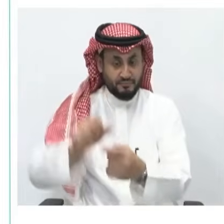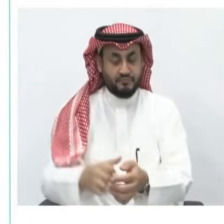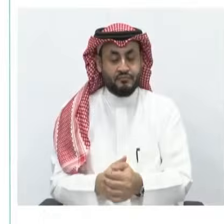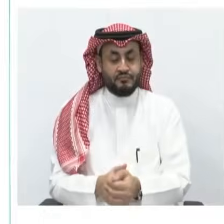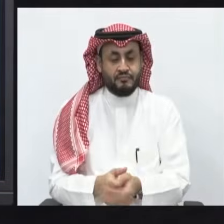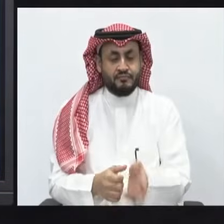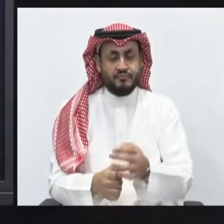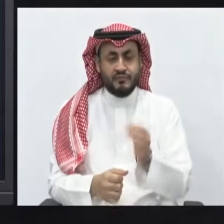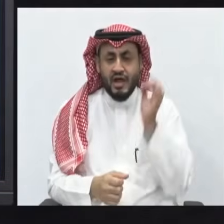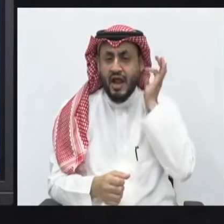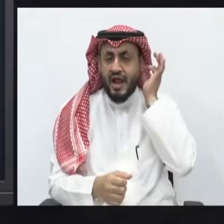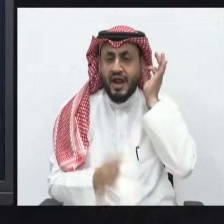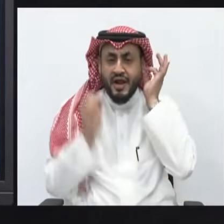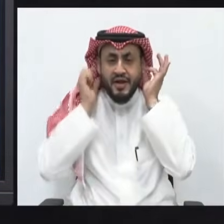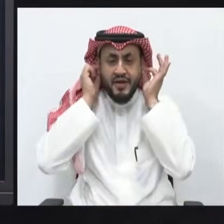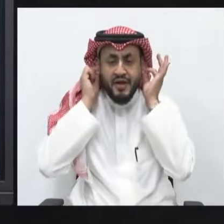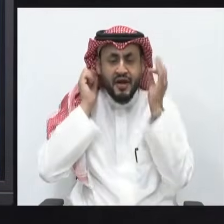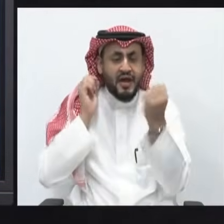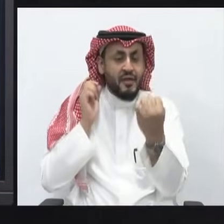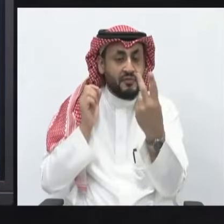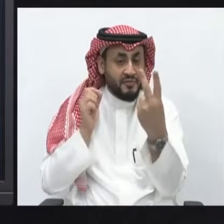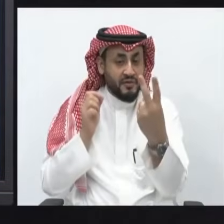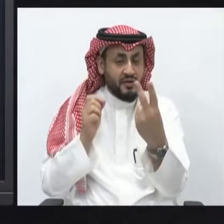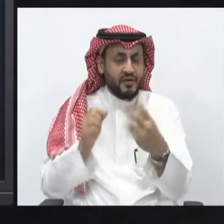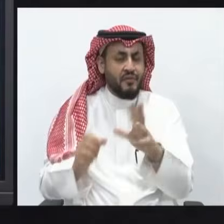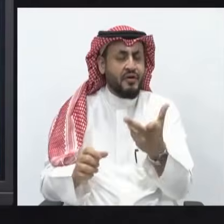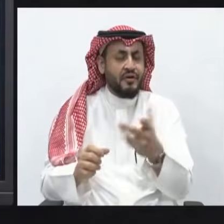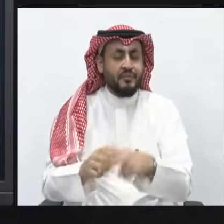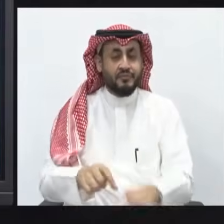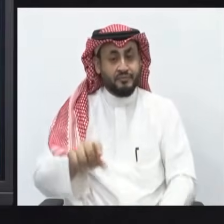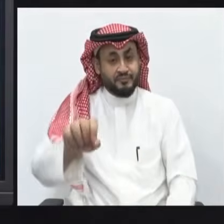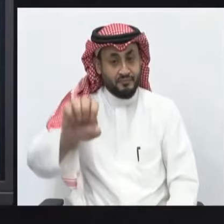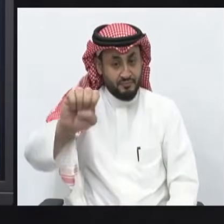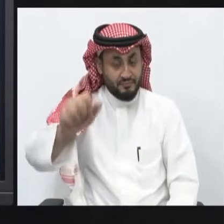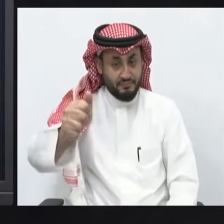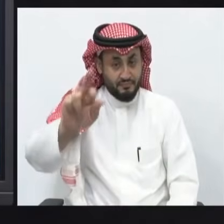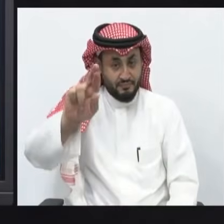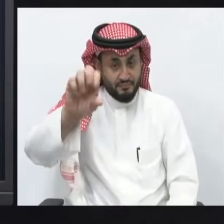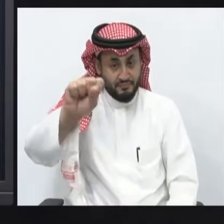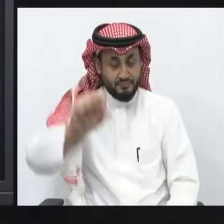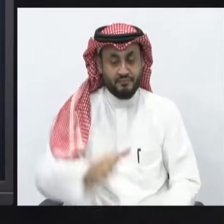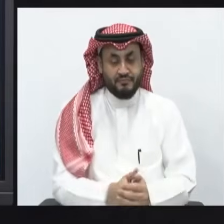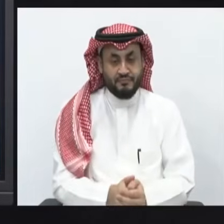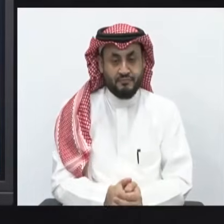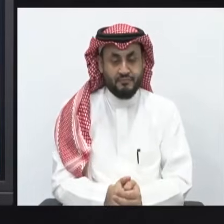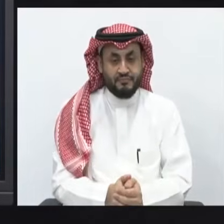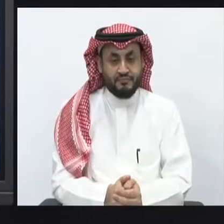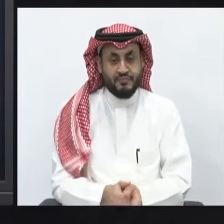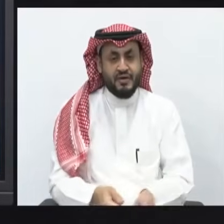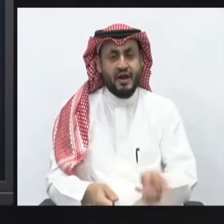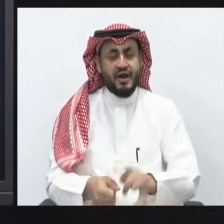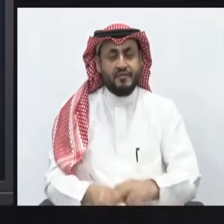Also, we have, what are these? Yes, ears. Excellent. Ears. Say it with